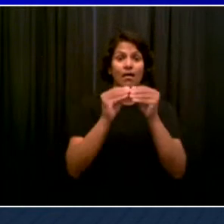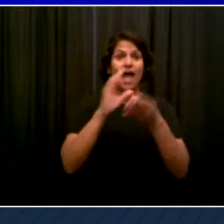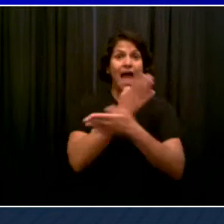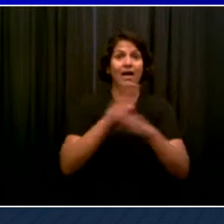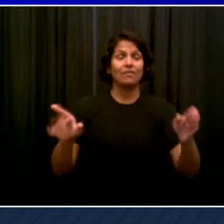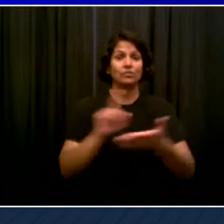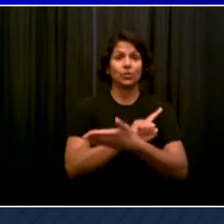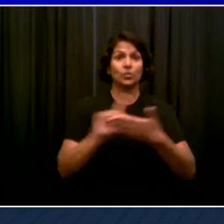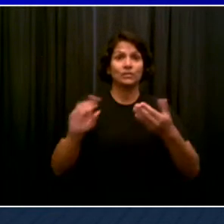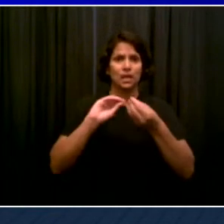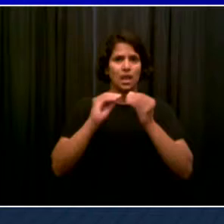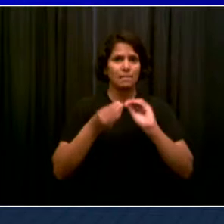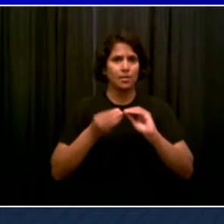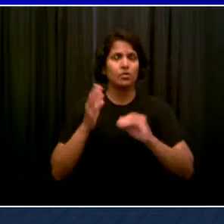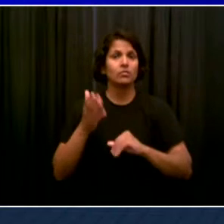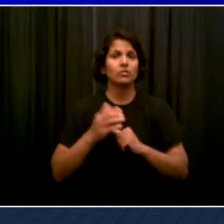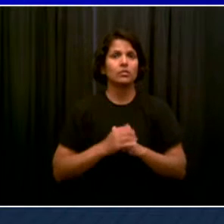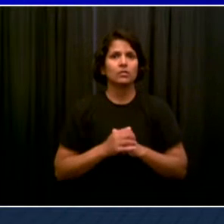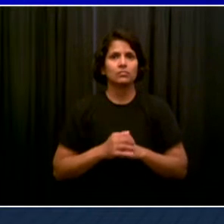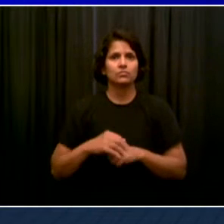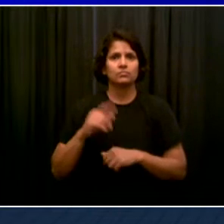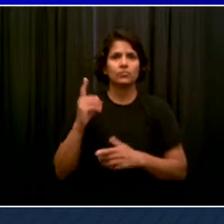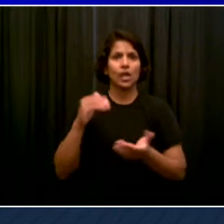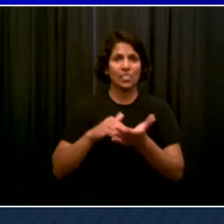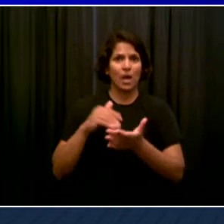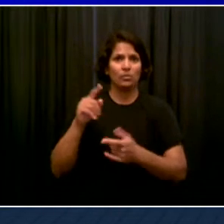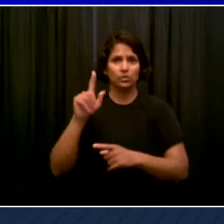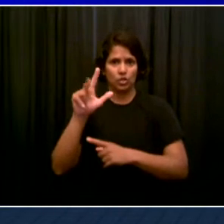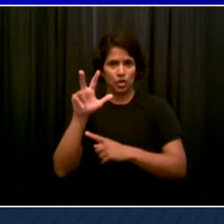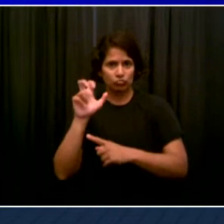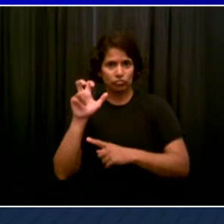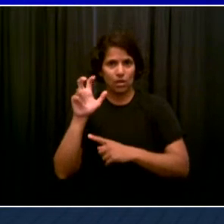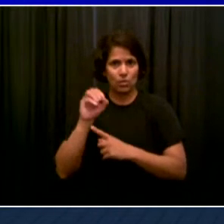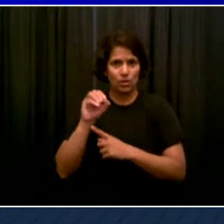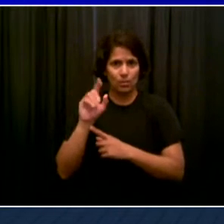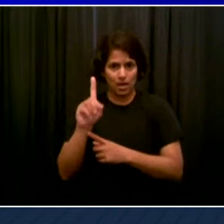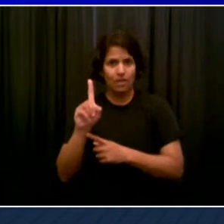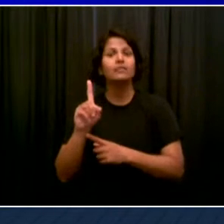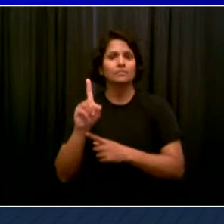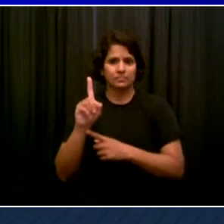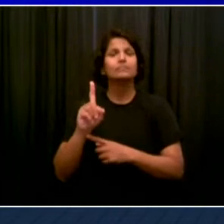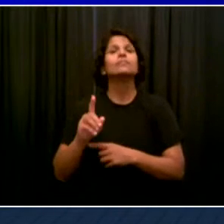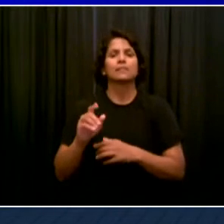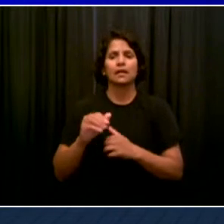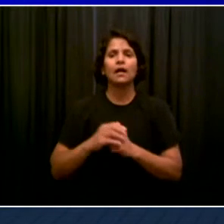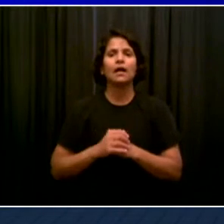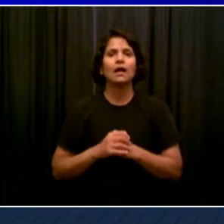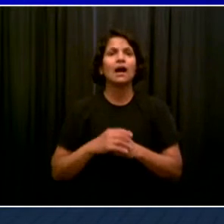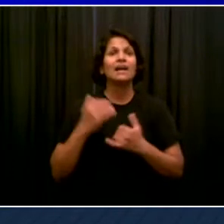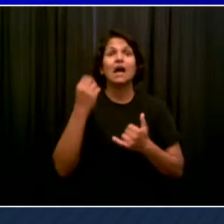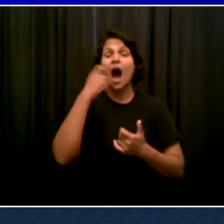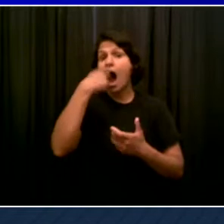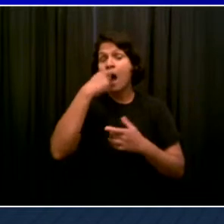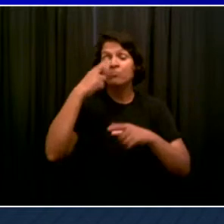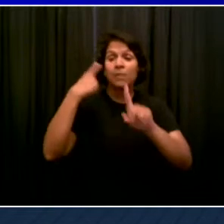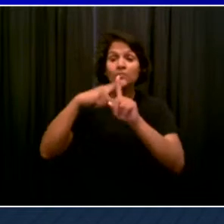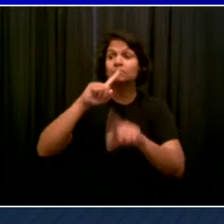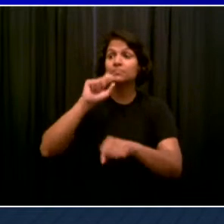1,301 cases. And number 3, percentage of people testing citywide positive for COVID-19. Today's report on a 7-day rolling